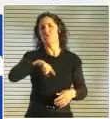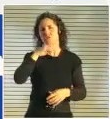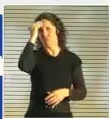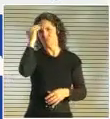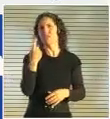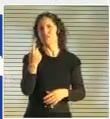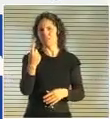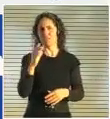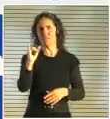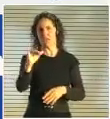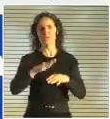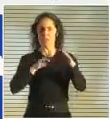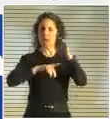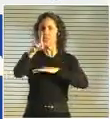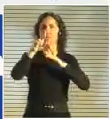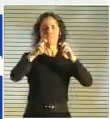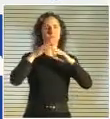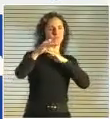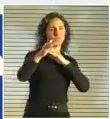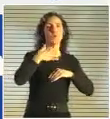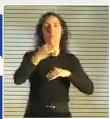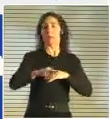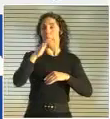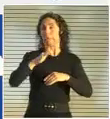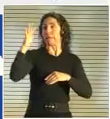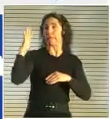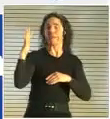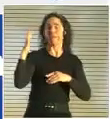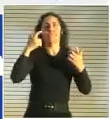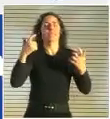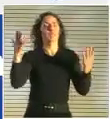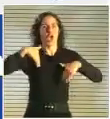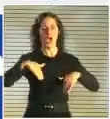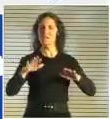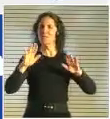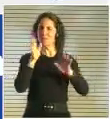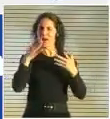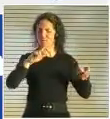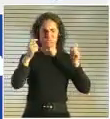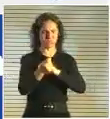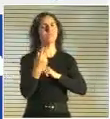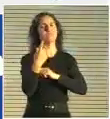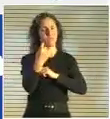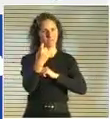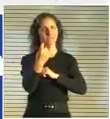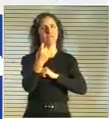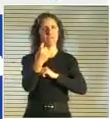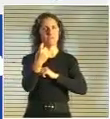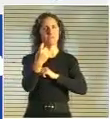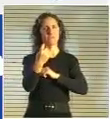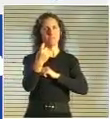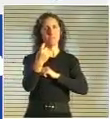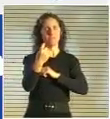It's changing rapidly, and that's very good that is on the agenda even more.